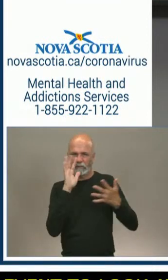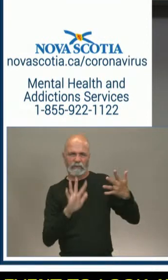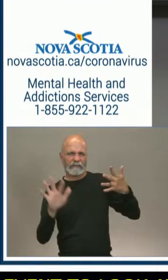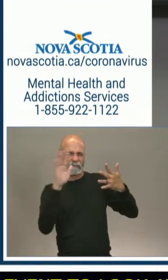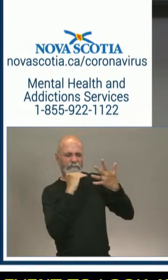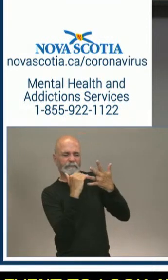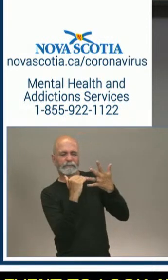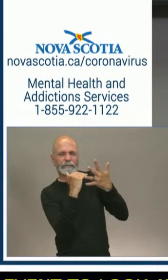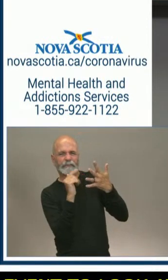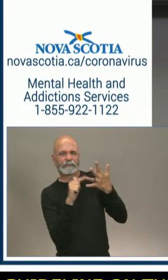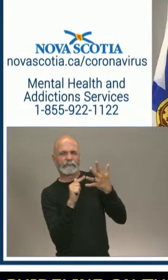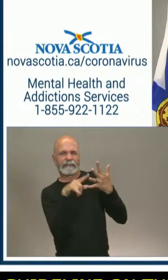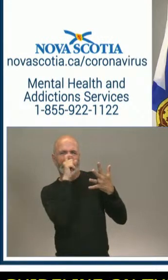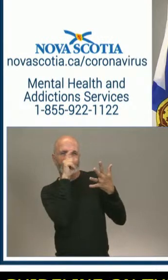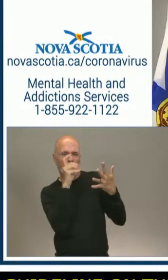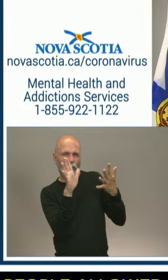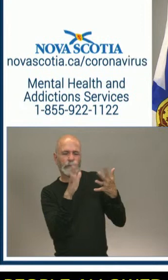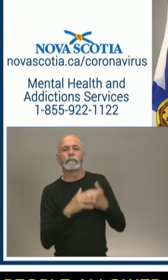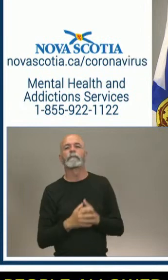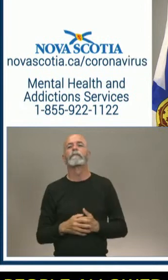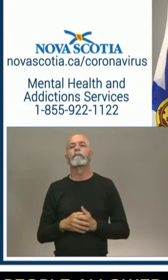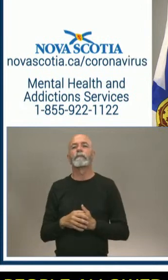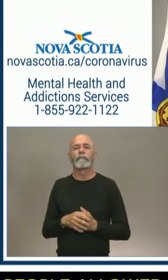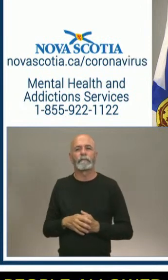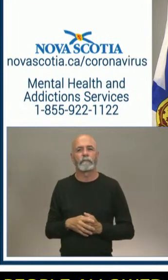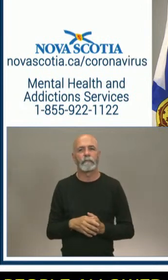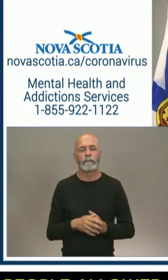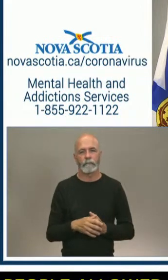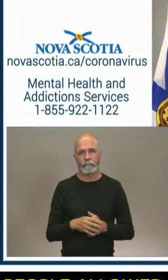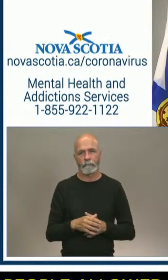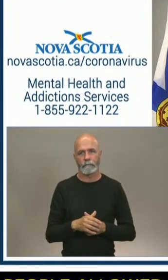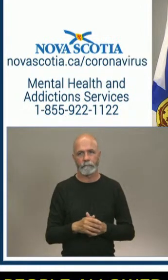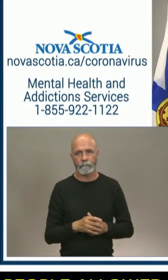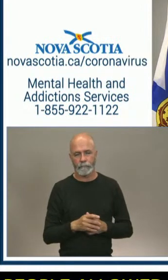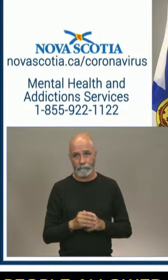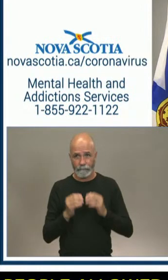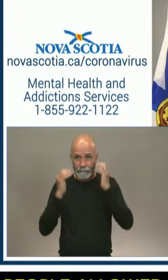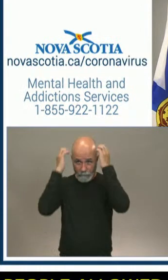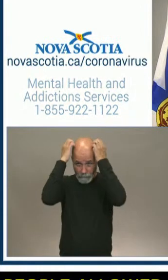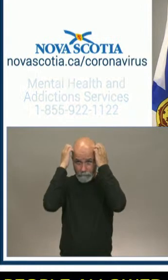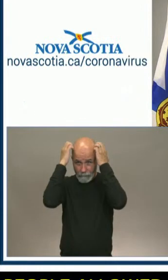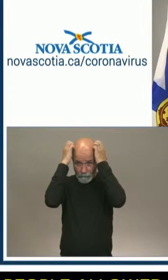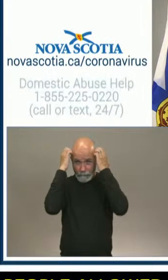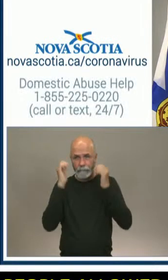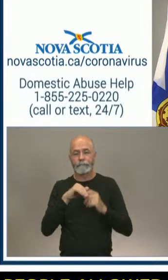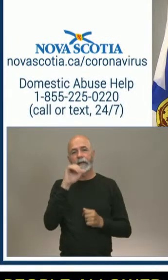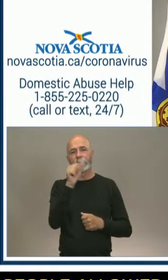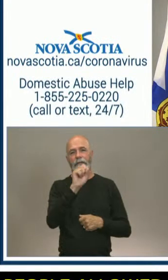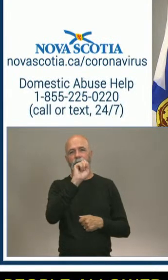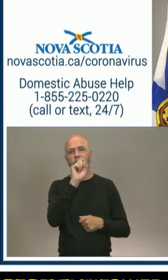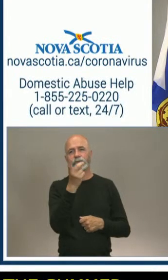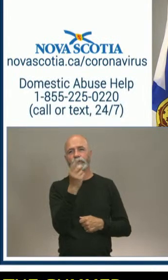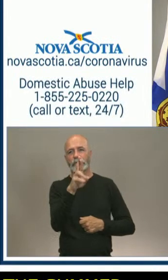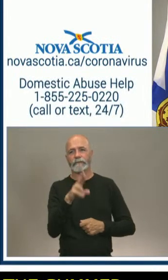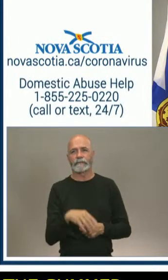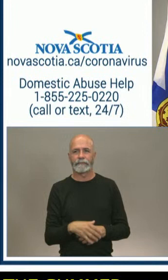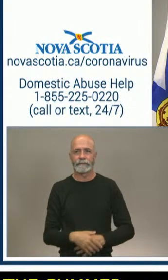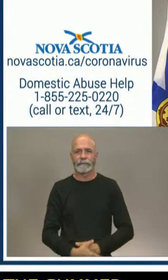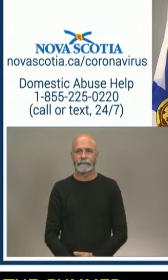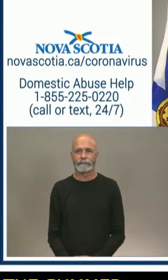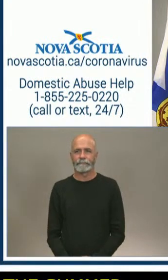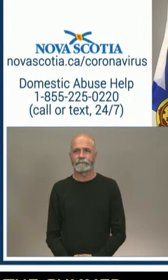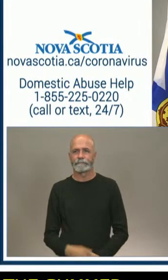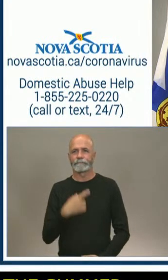summer. Go ahead with your follow-up, Pat. Also, a question for Dr. Strang. It's June. There are many